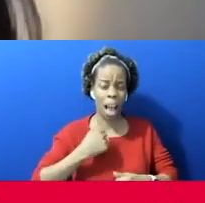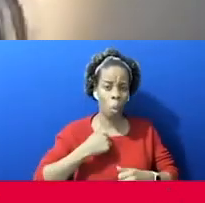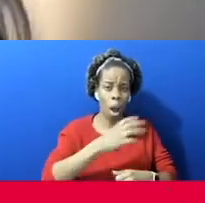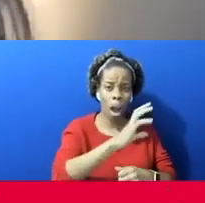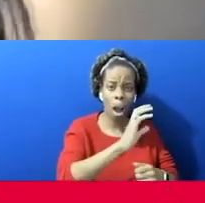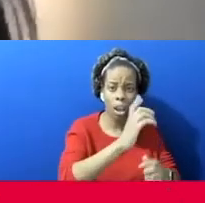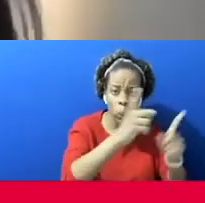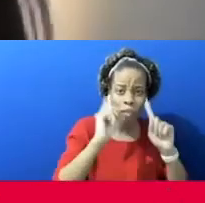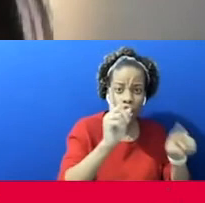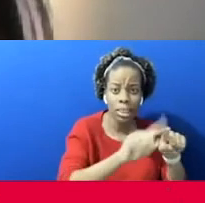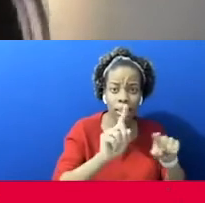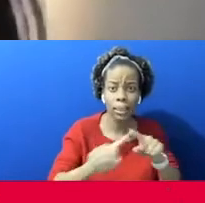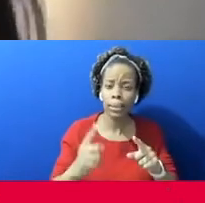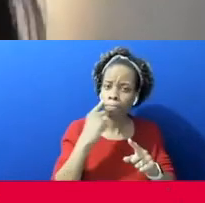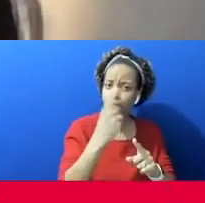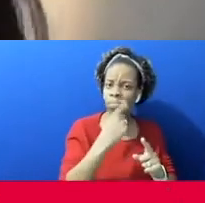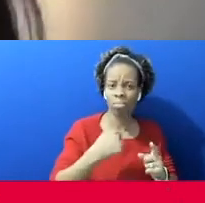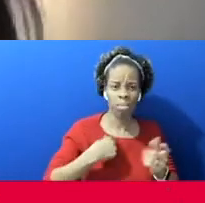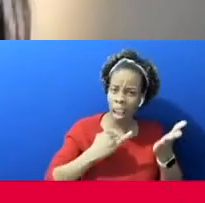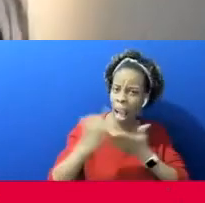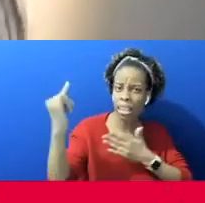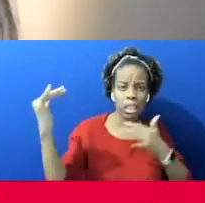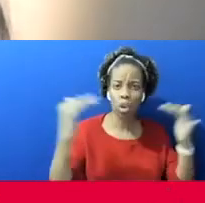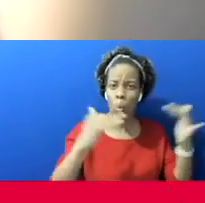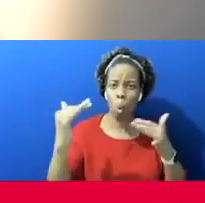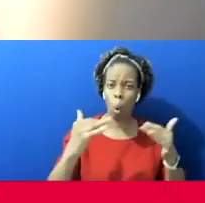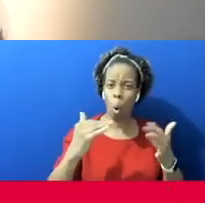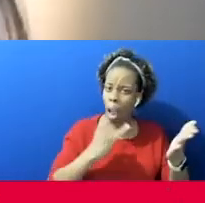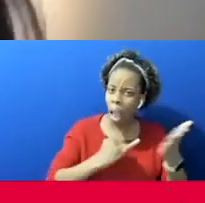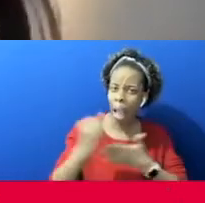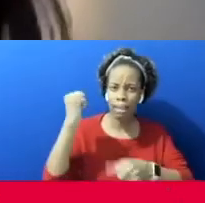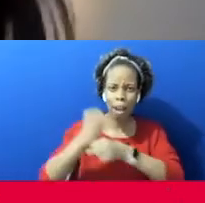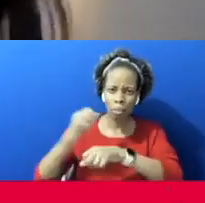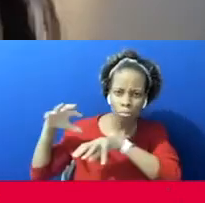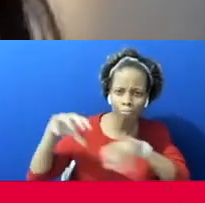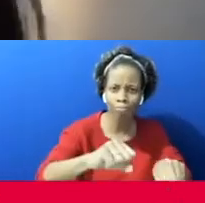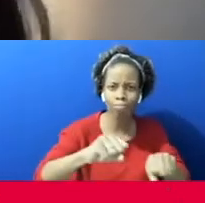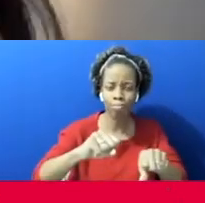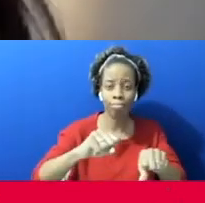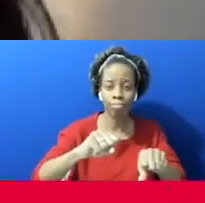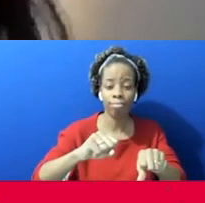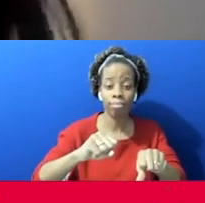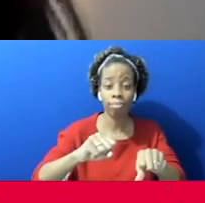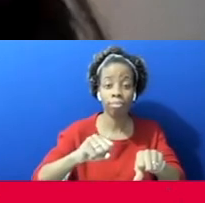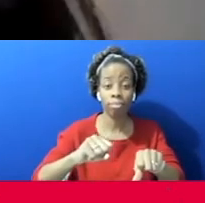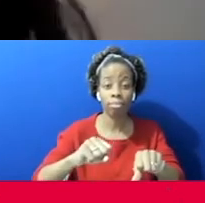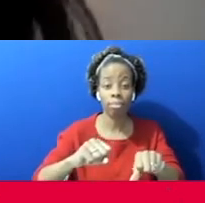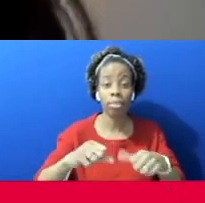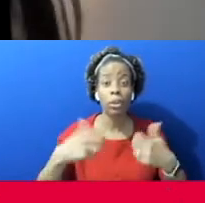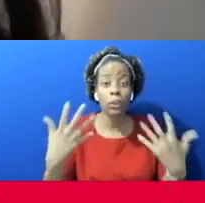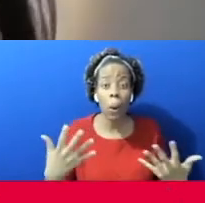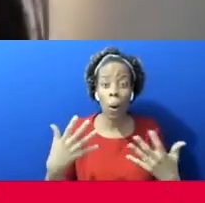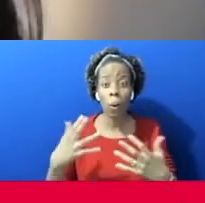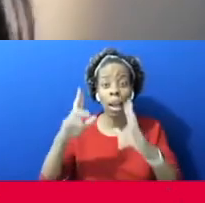actively anti-war, anti-imperialist, and challenging foreign policy, wherever they are, outside of, you know, just the international relations